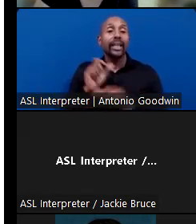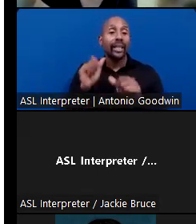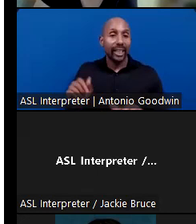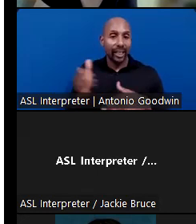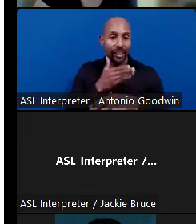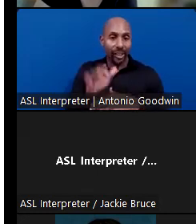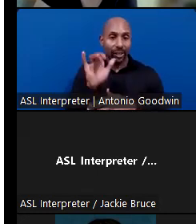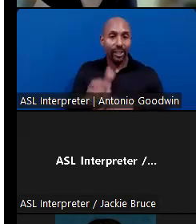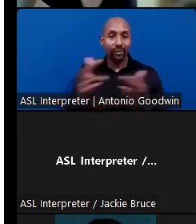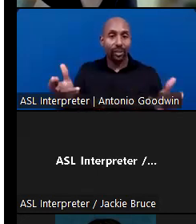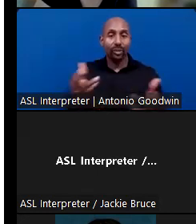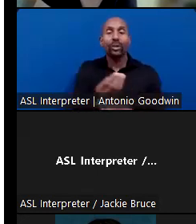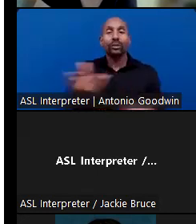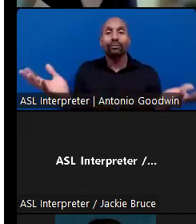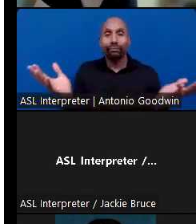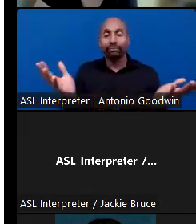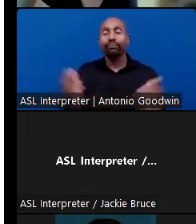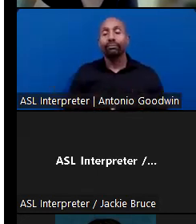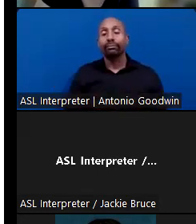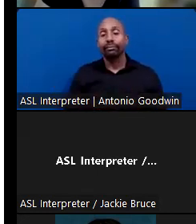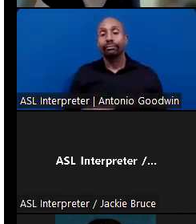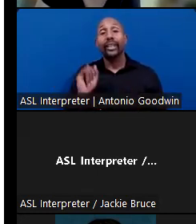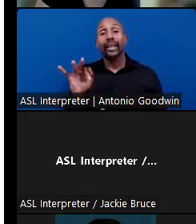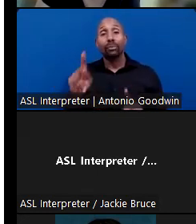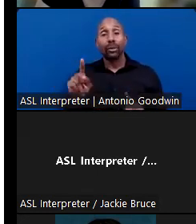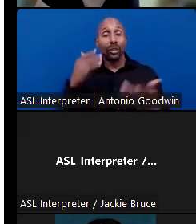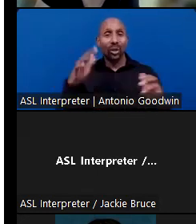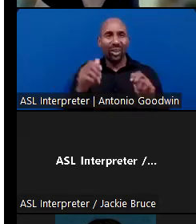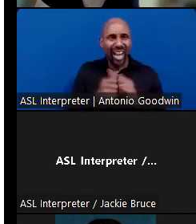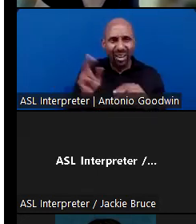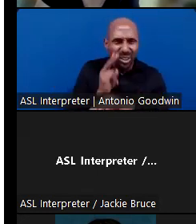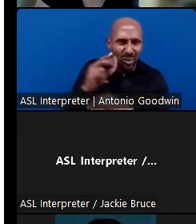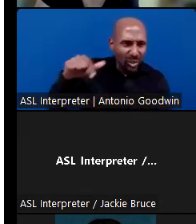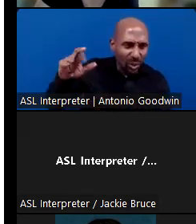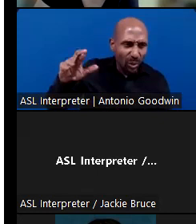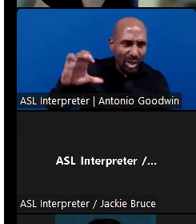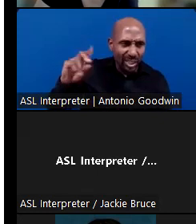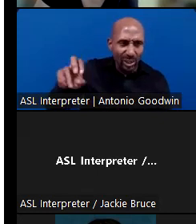And for folks who don't know how to use the QR codes, you may have to show them how to use it.